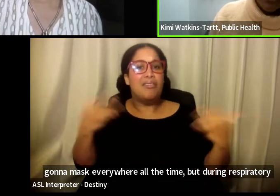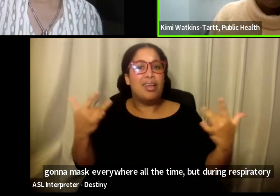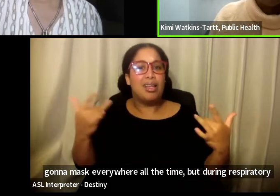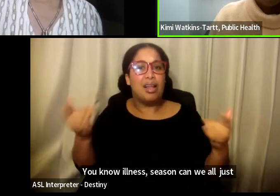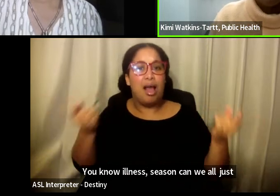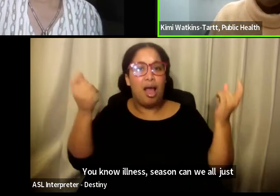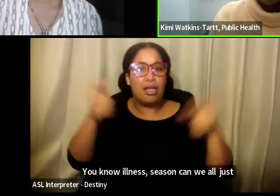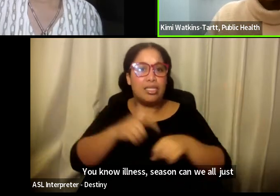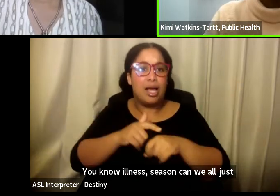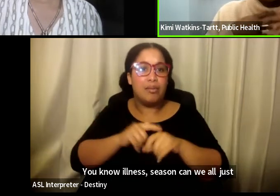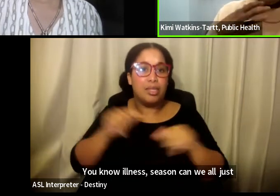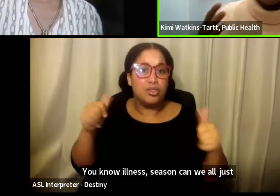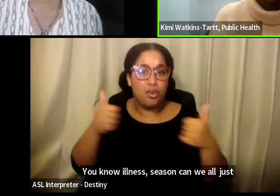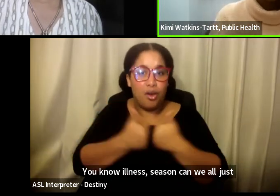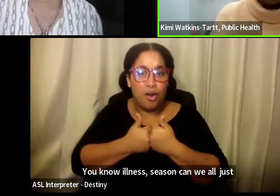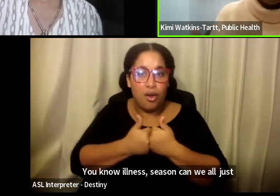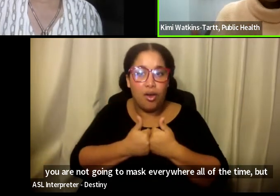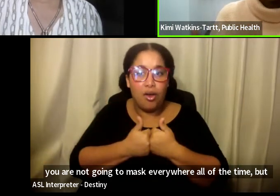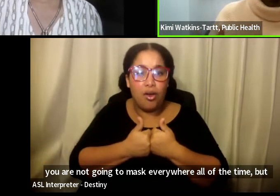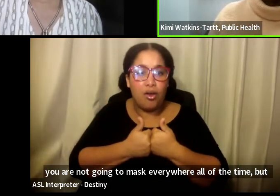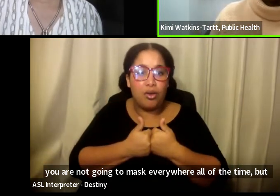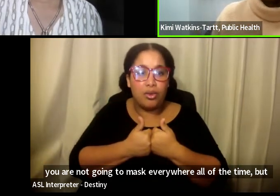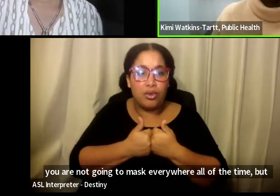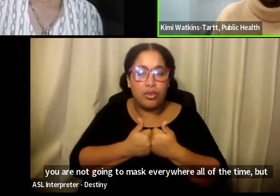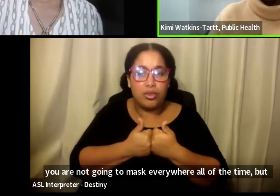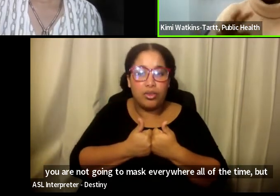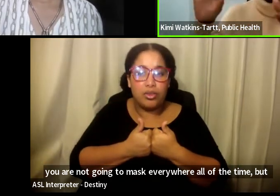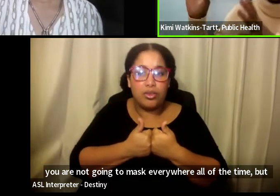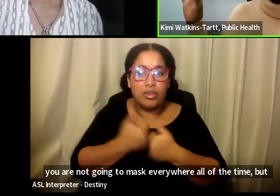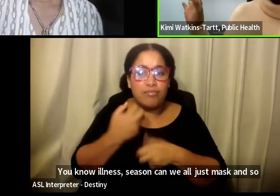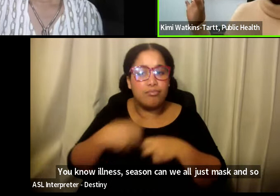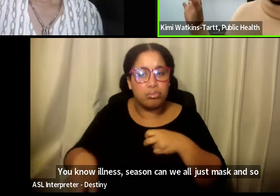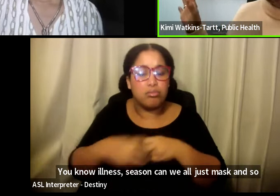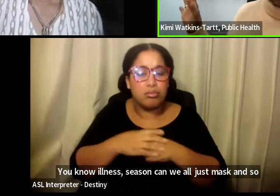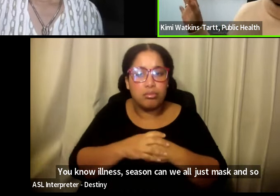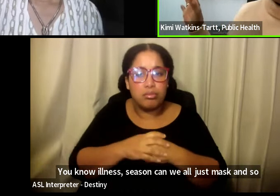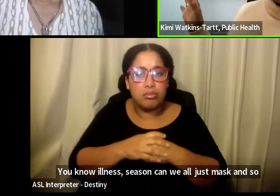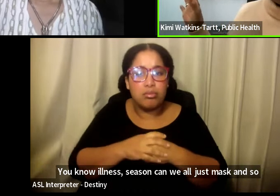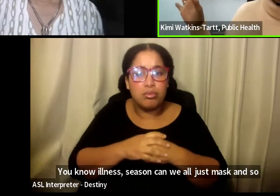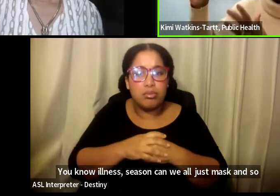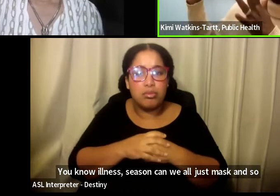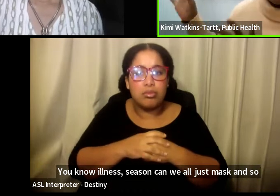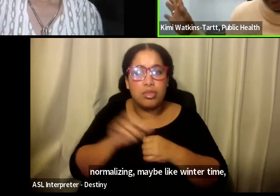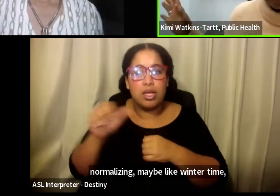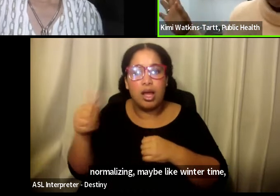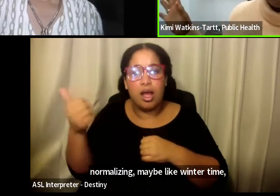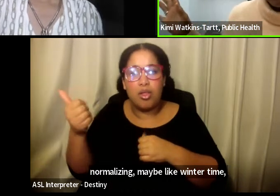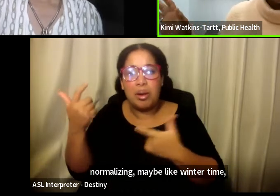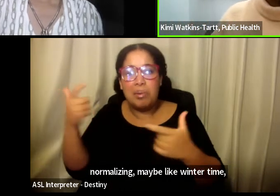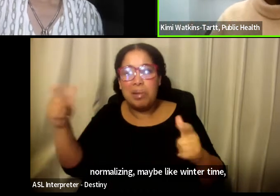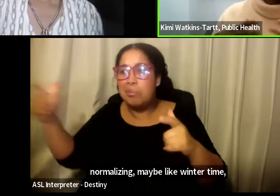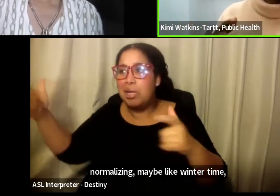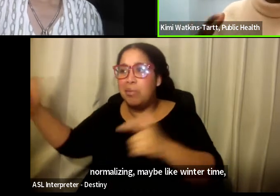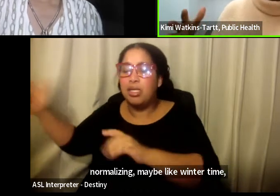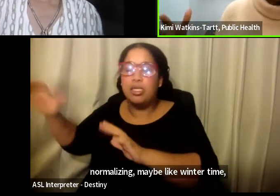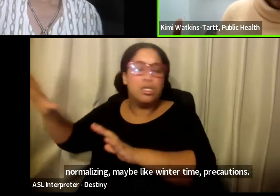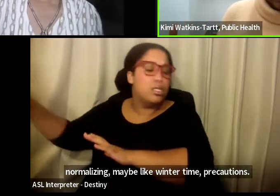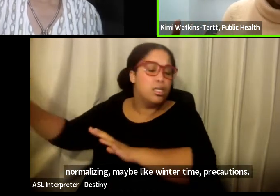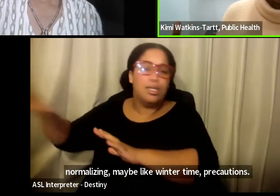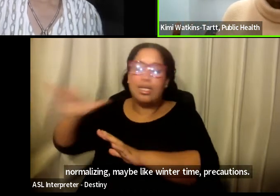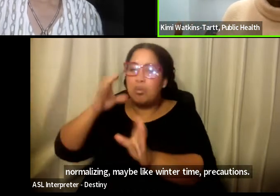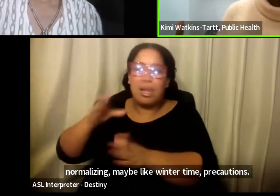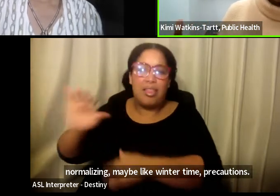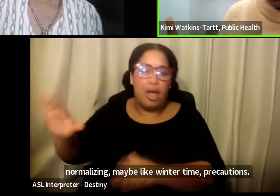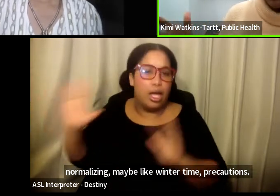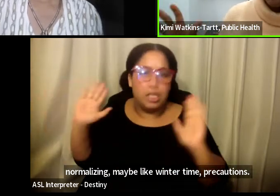is hard though, but let's, you know, all the other extraneous big stuff, you know, let's not plan